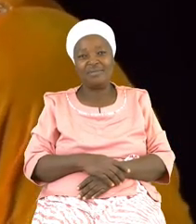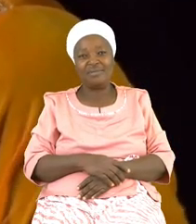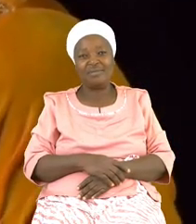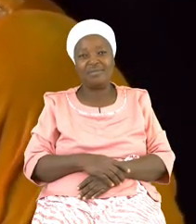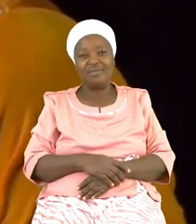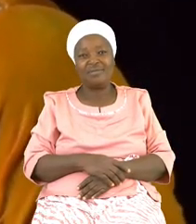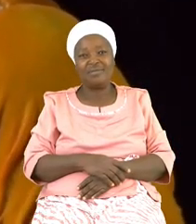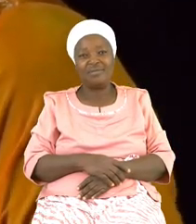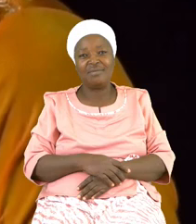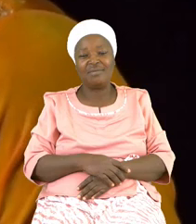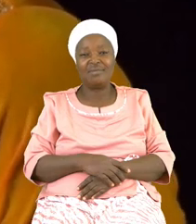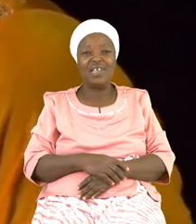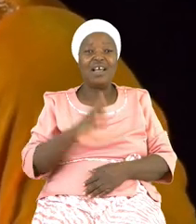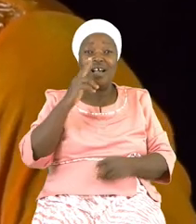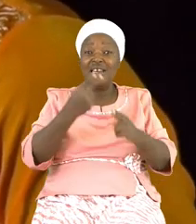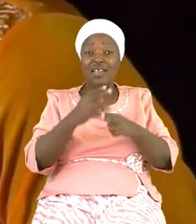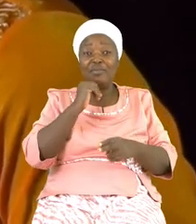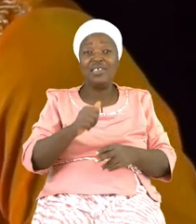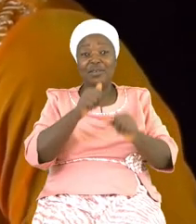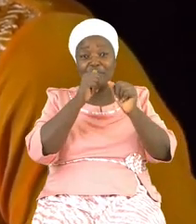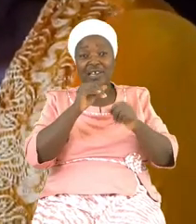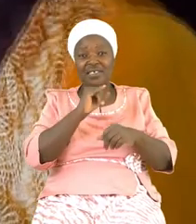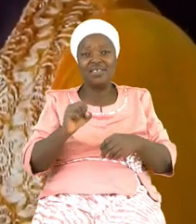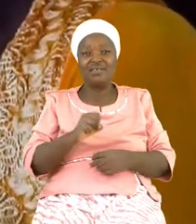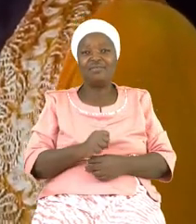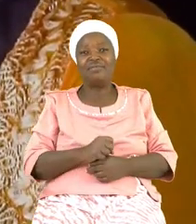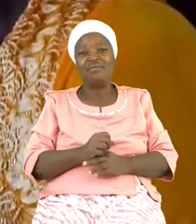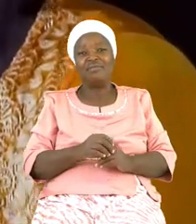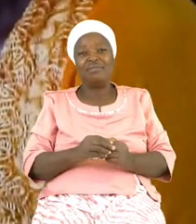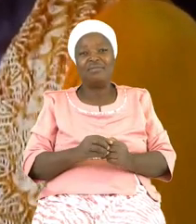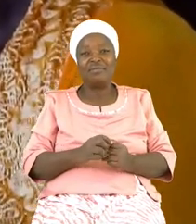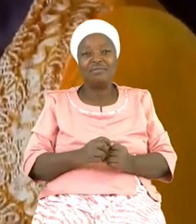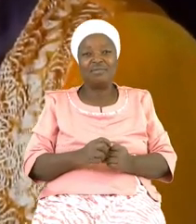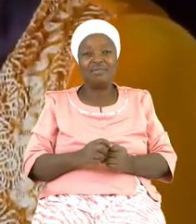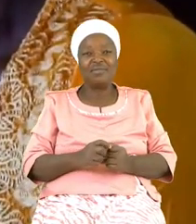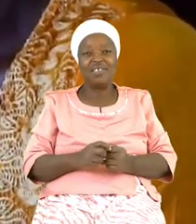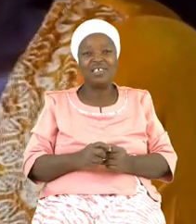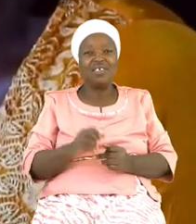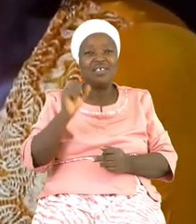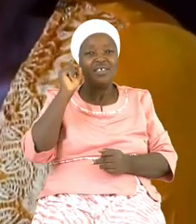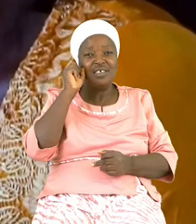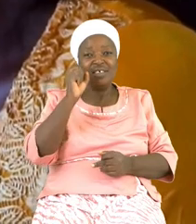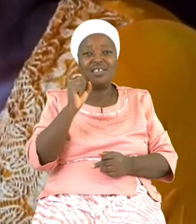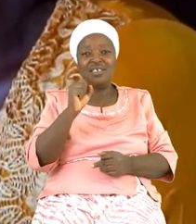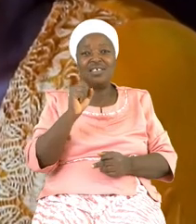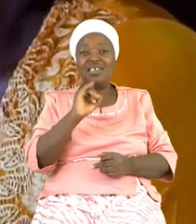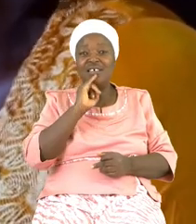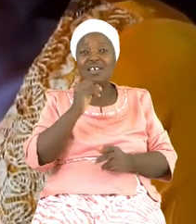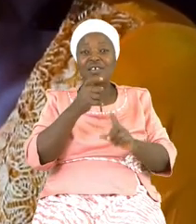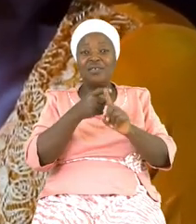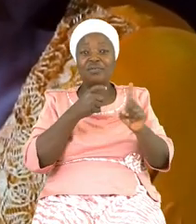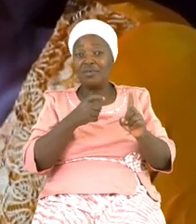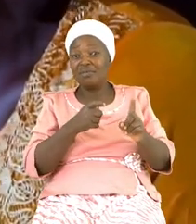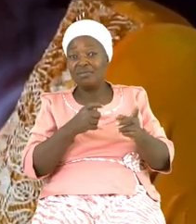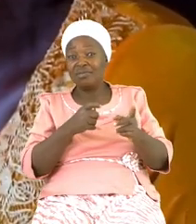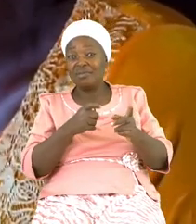My name is Blessing Francis. I'm from Gaso local government area of